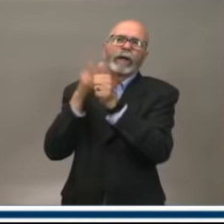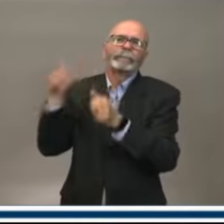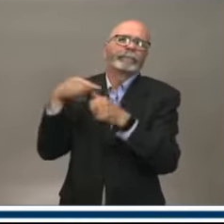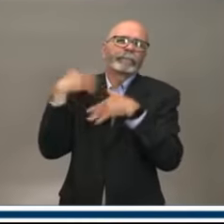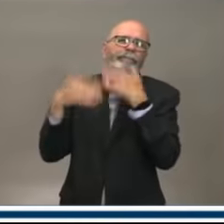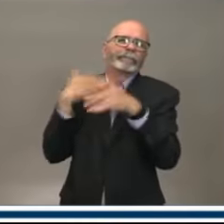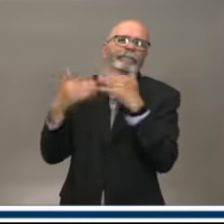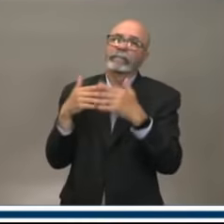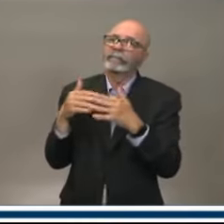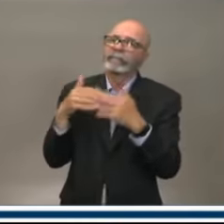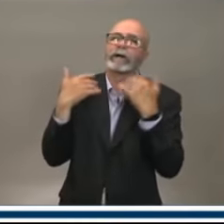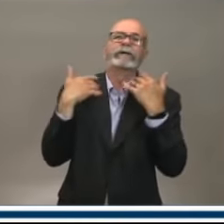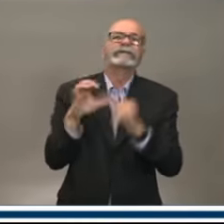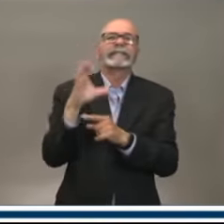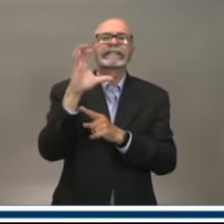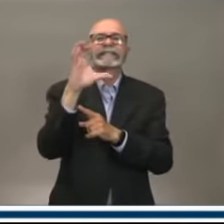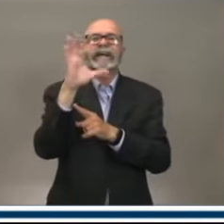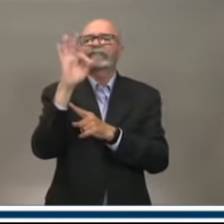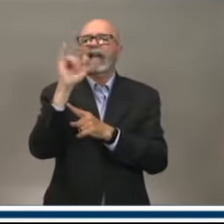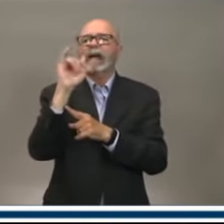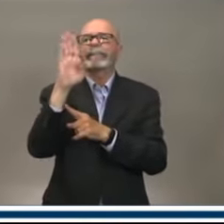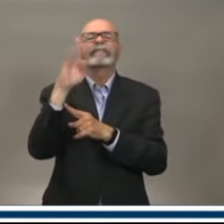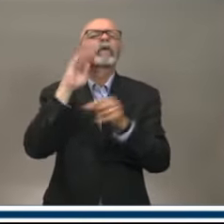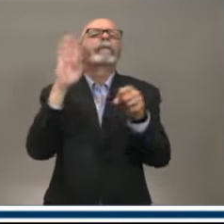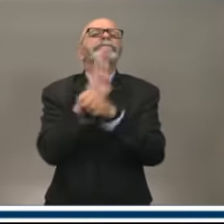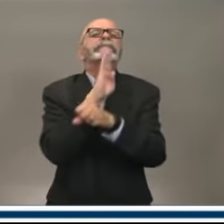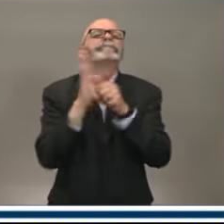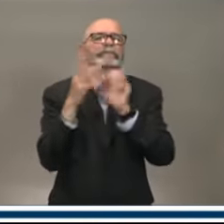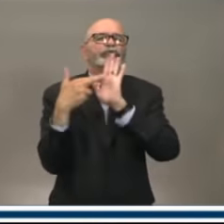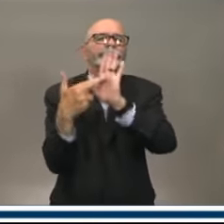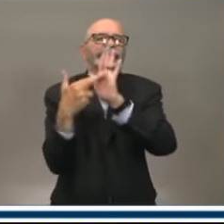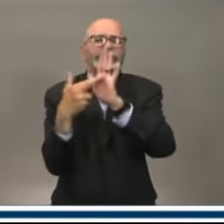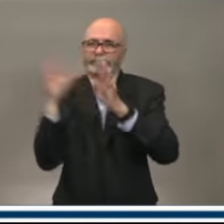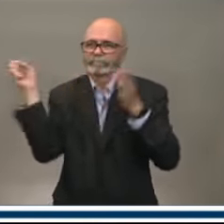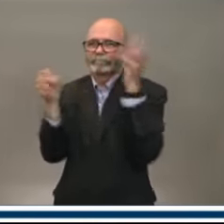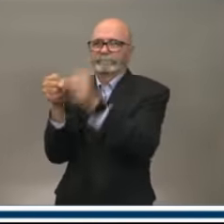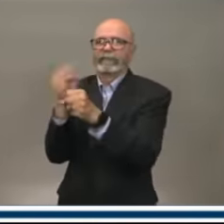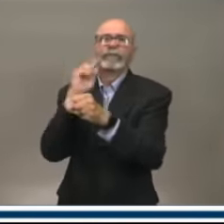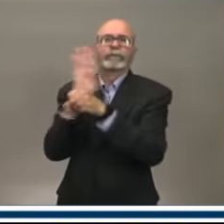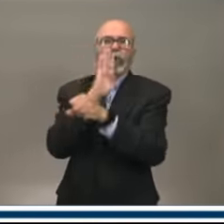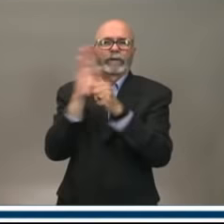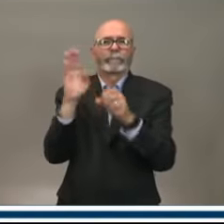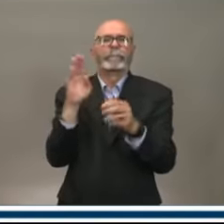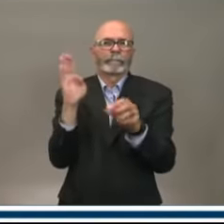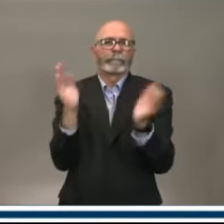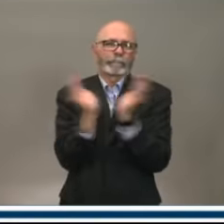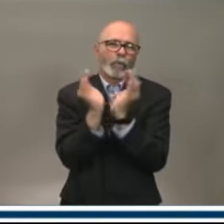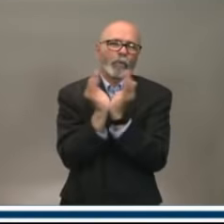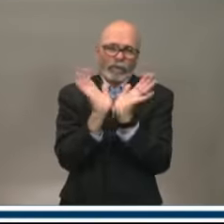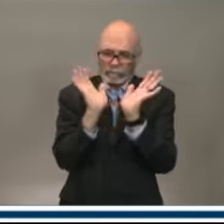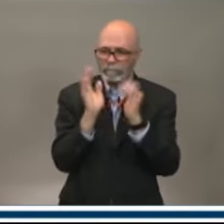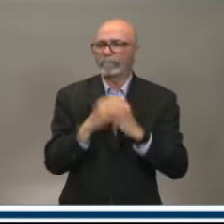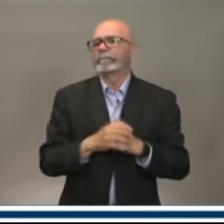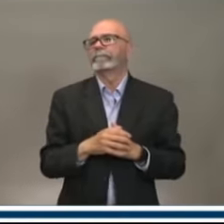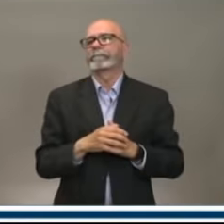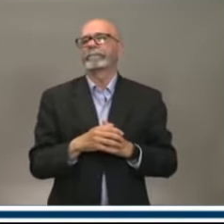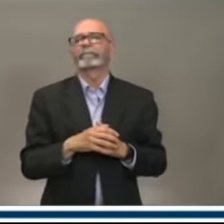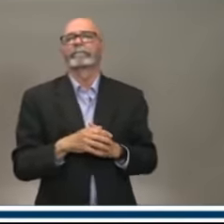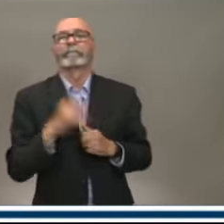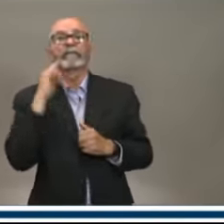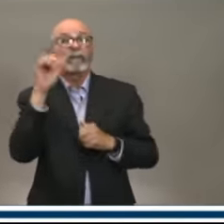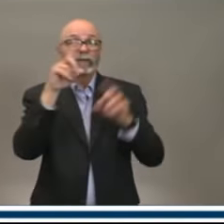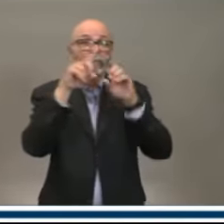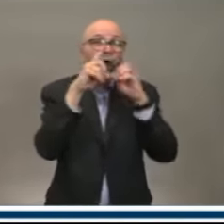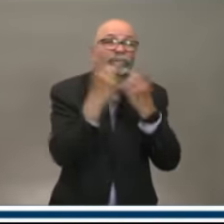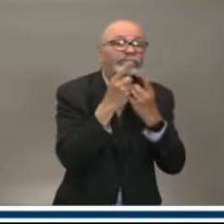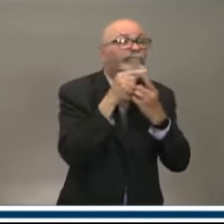represents small businesses across the province. We, as different departments within inside of government, Minister